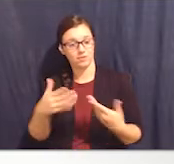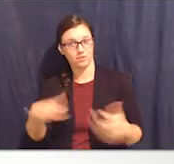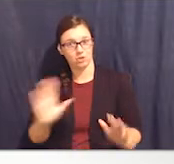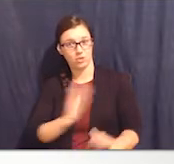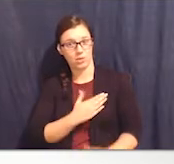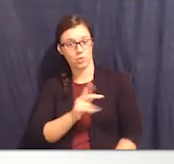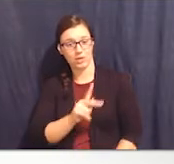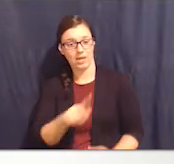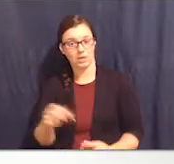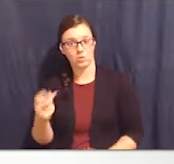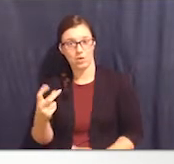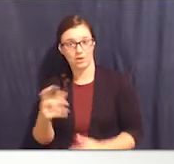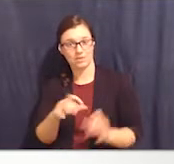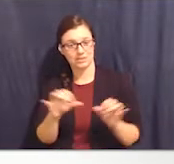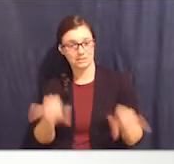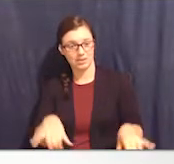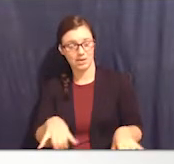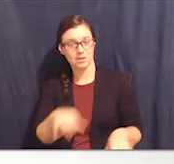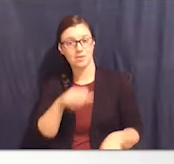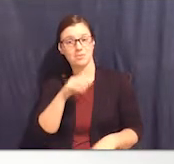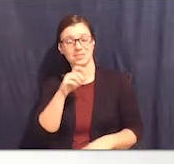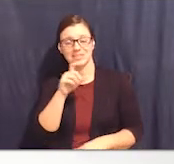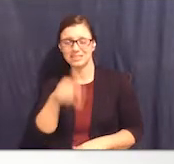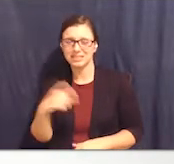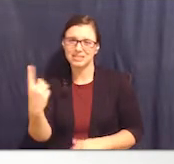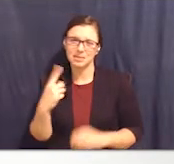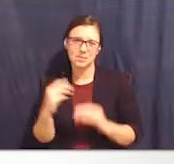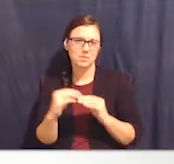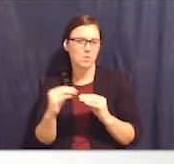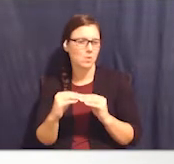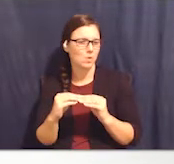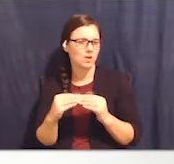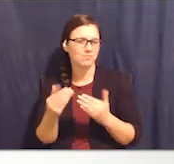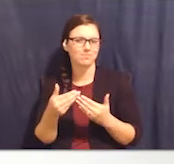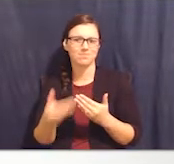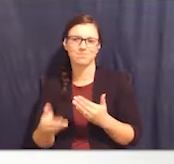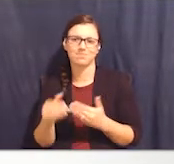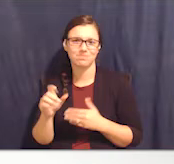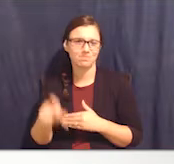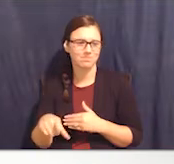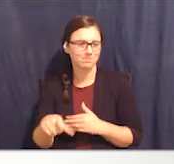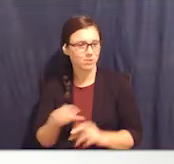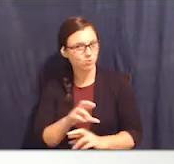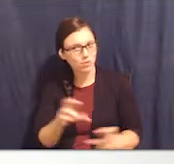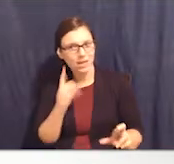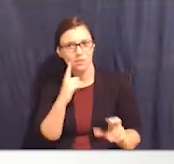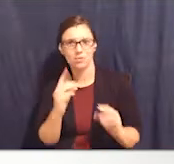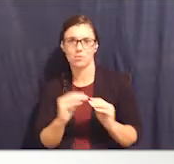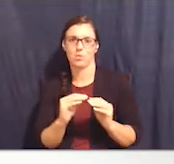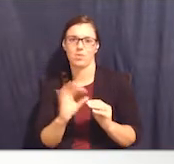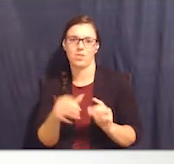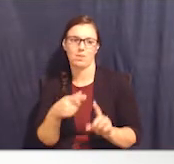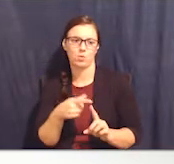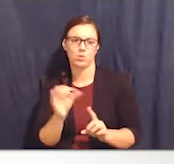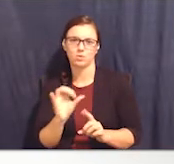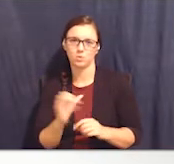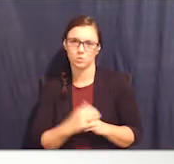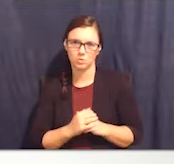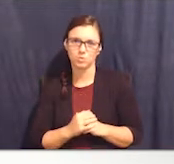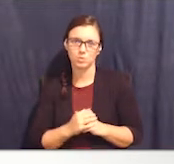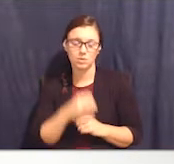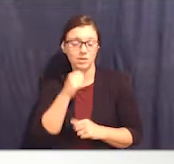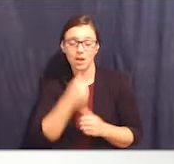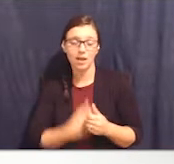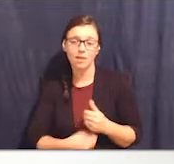credential and be able to be employed. So here we go. This is more information about those scholarships. They're available to eligible